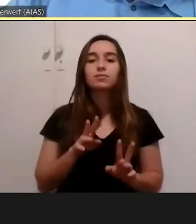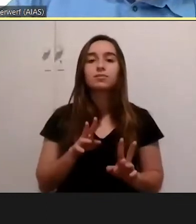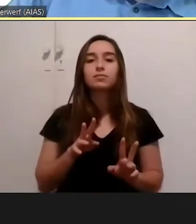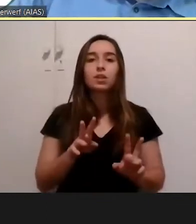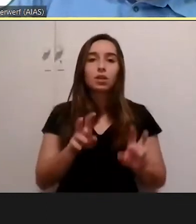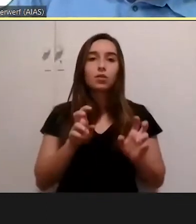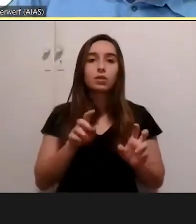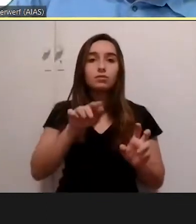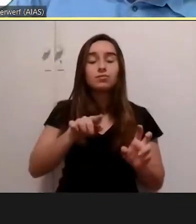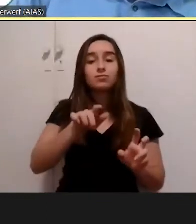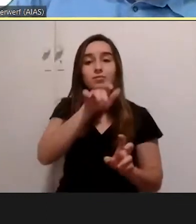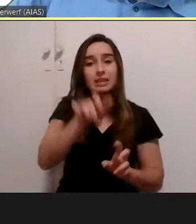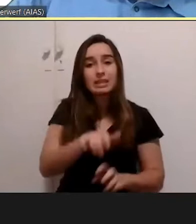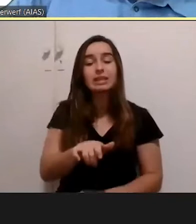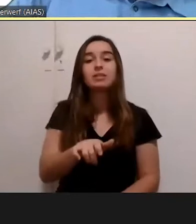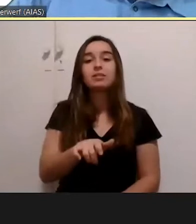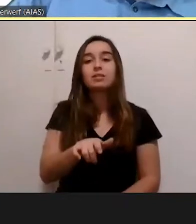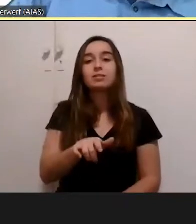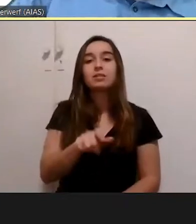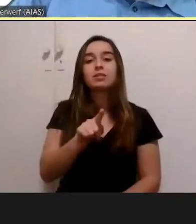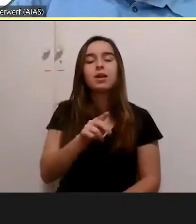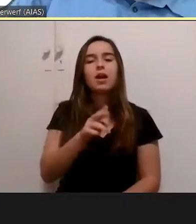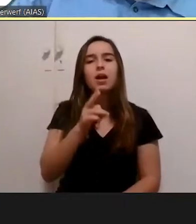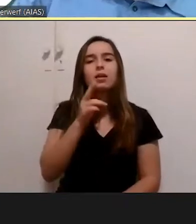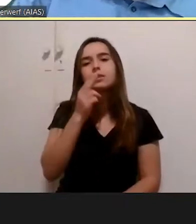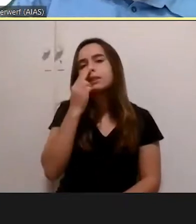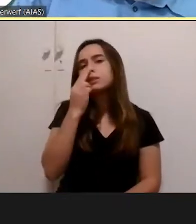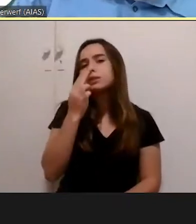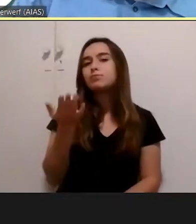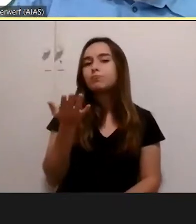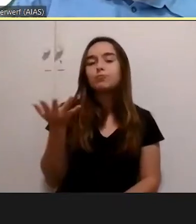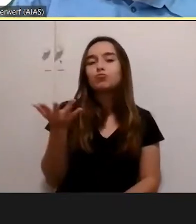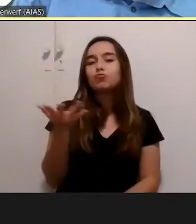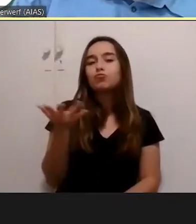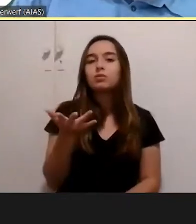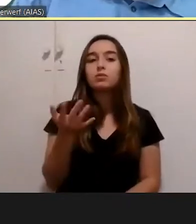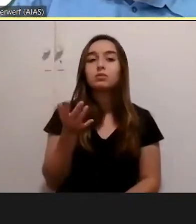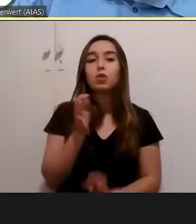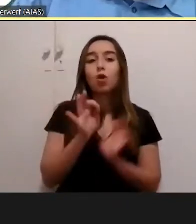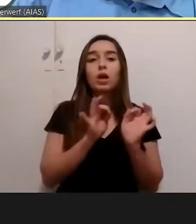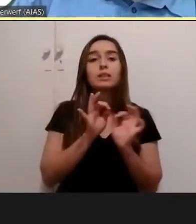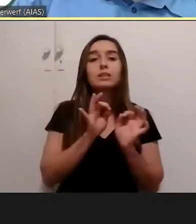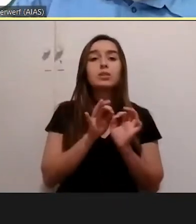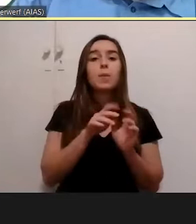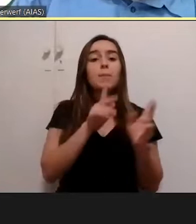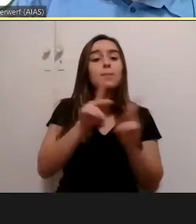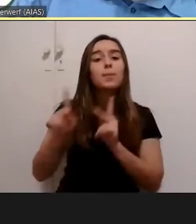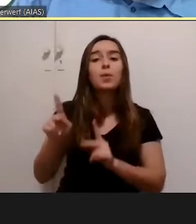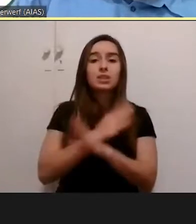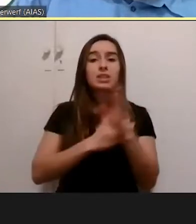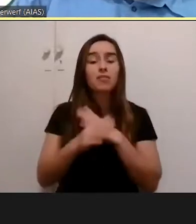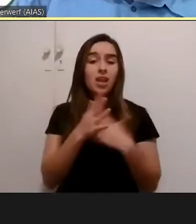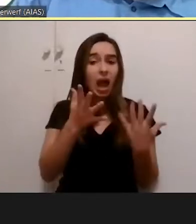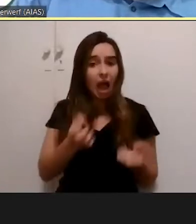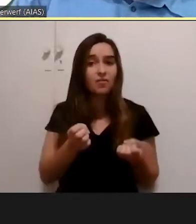Bologna. And what is interesting to know is that AAS is an organization of people with disabilities and their family members. So